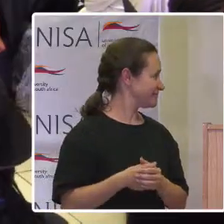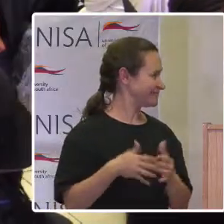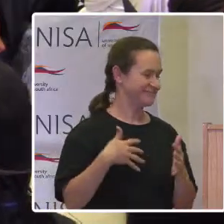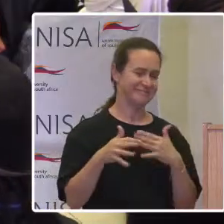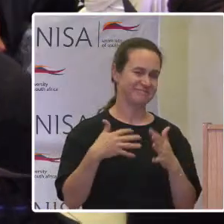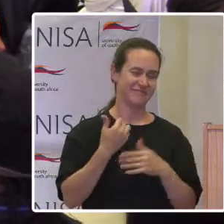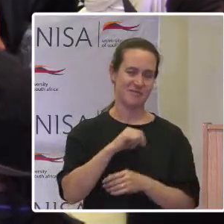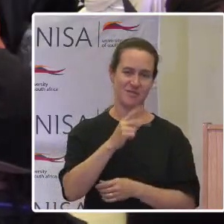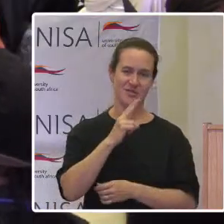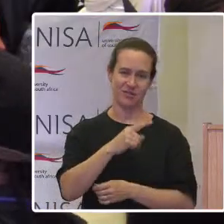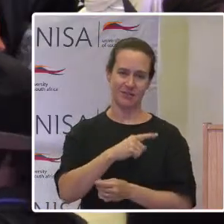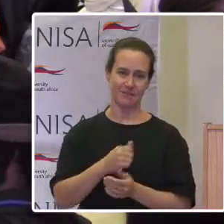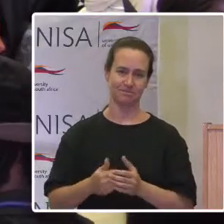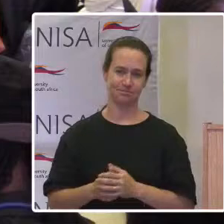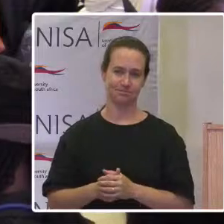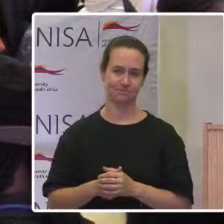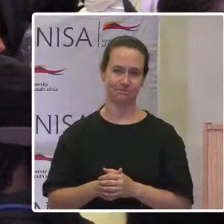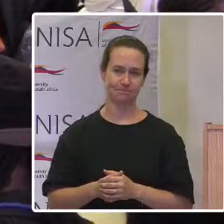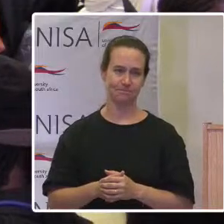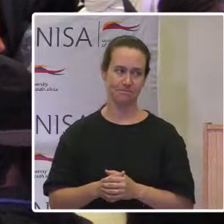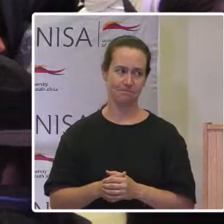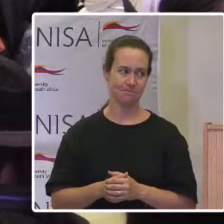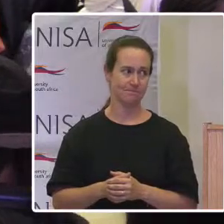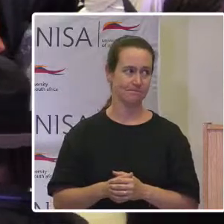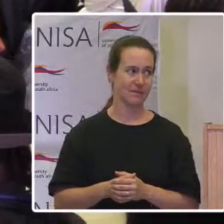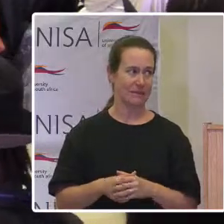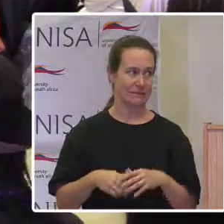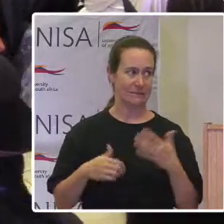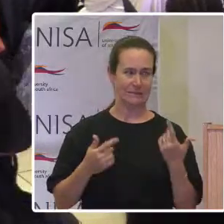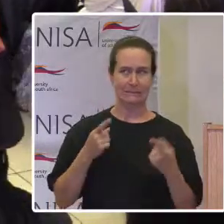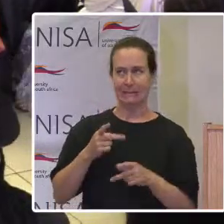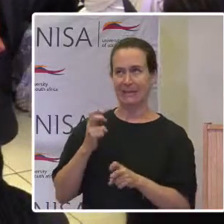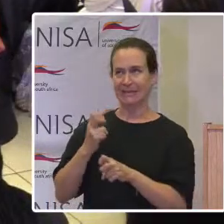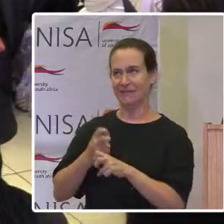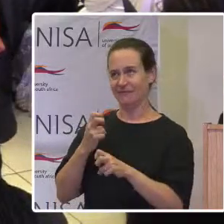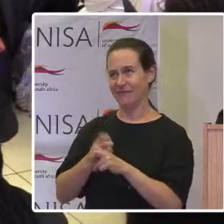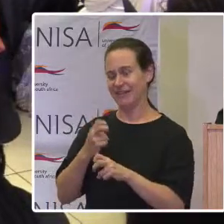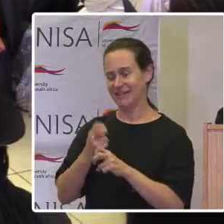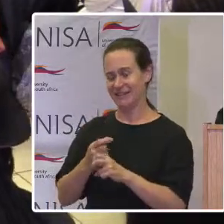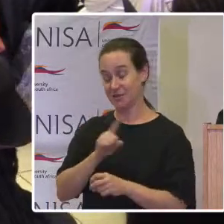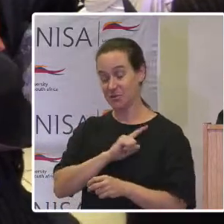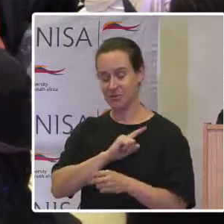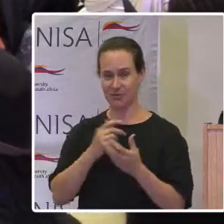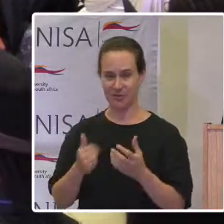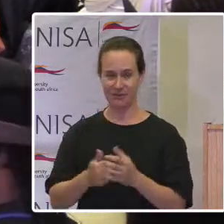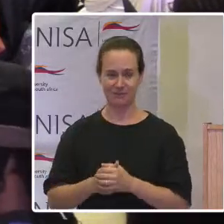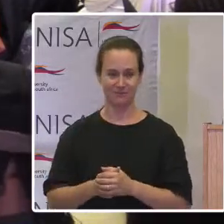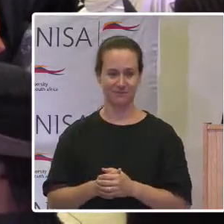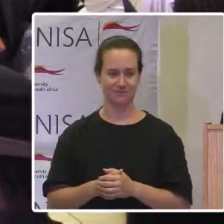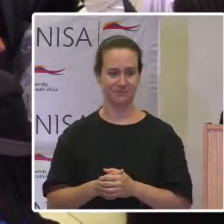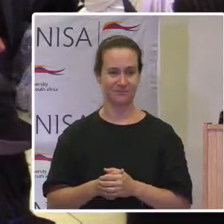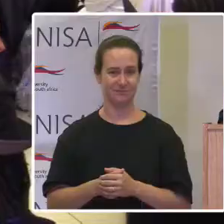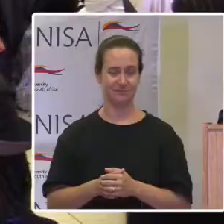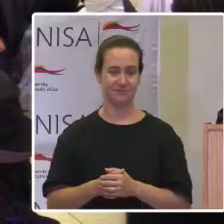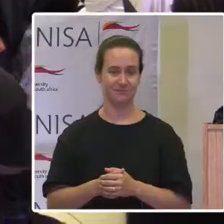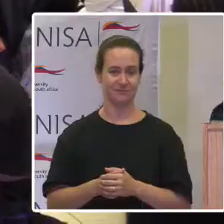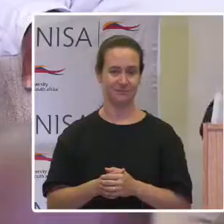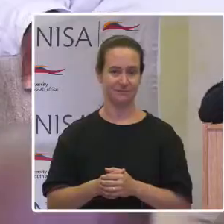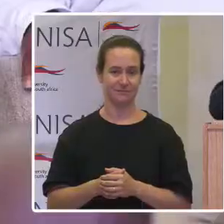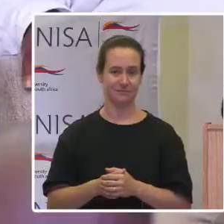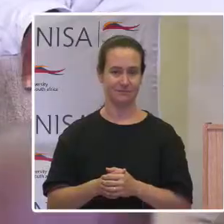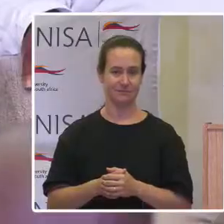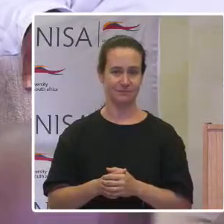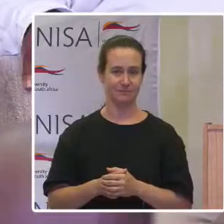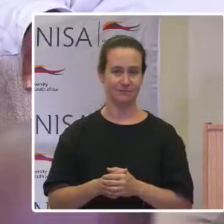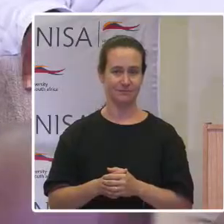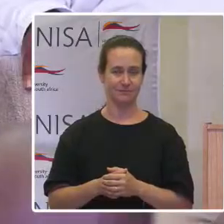Any takers? Oh wow, that's a difficult one. Because whether we like it or not, there will